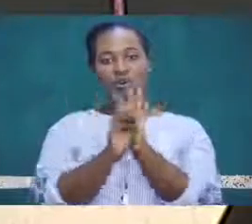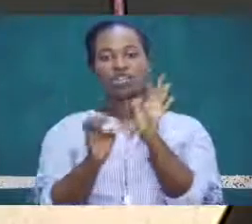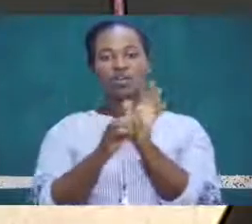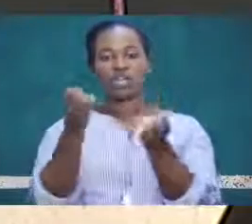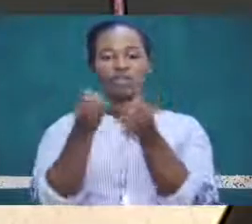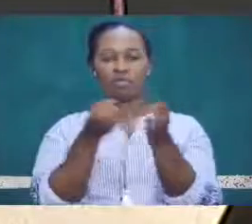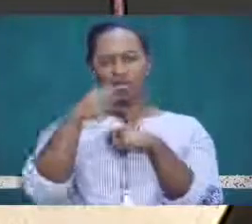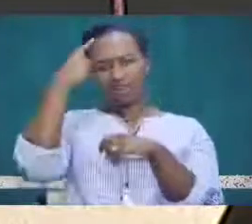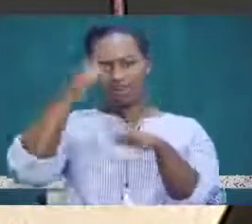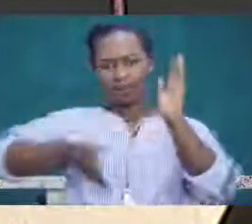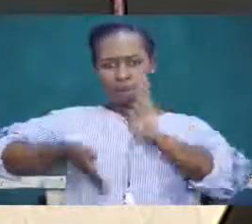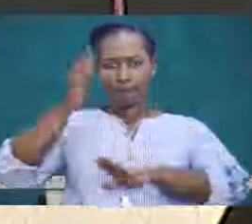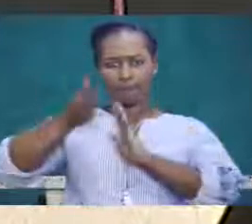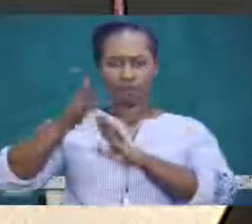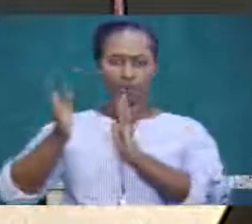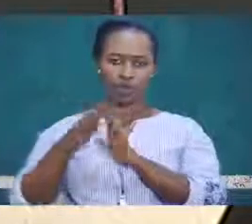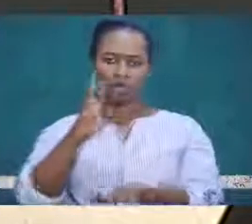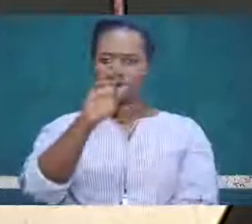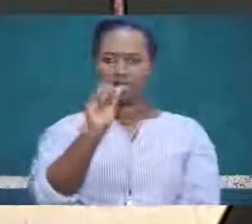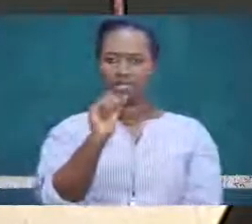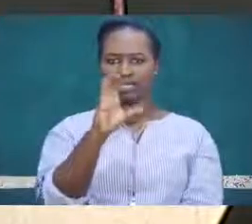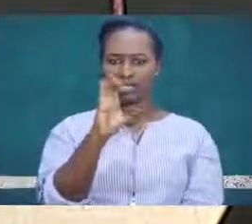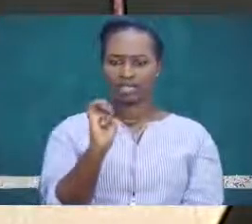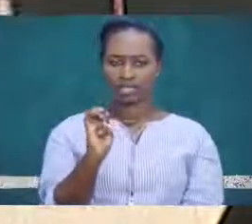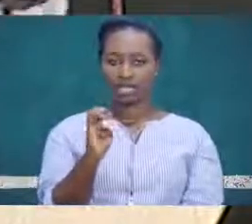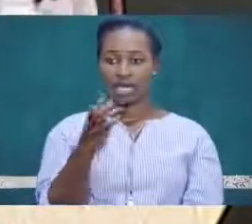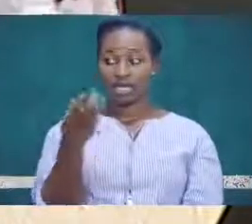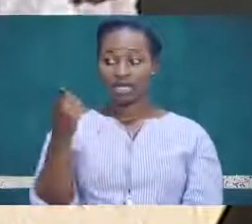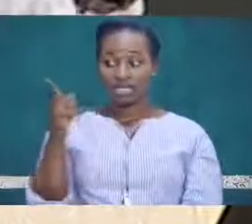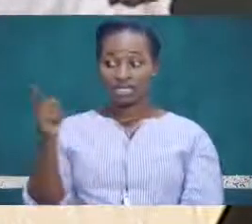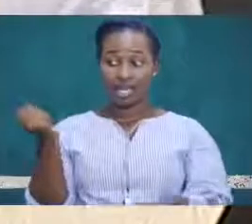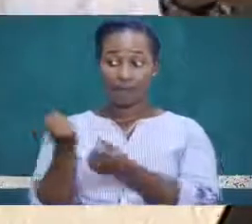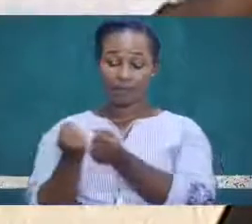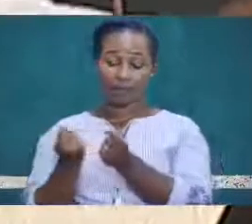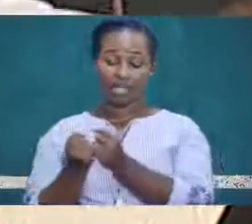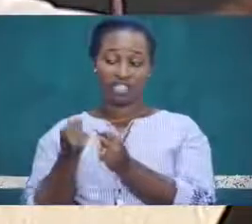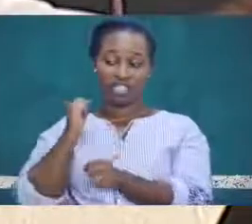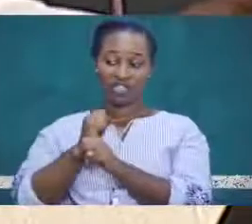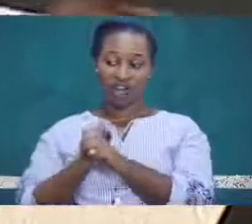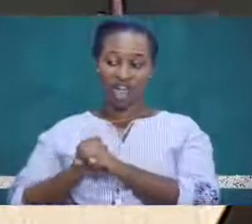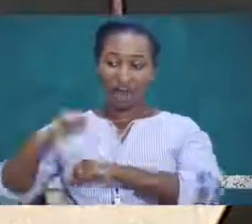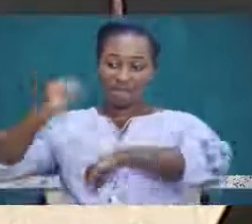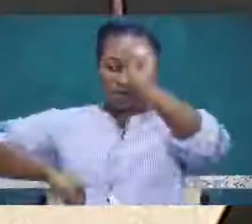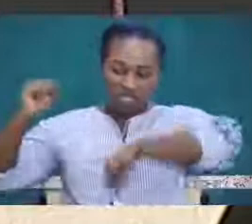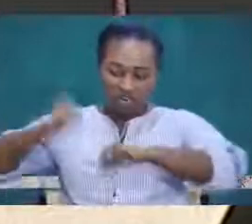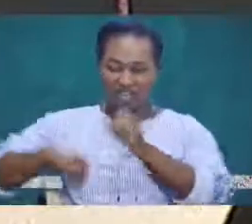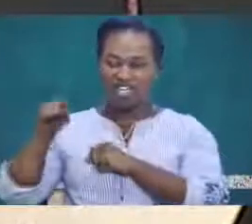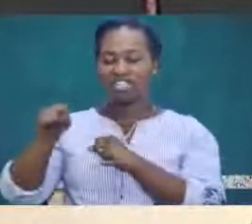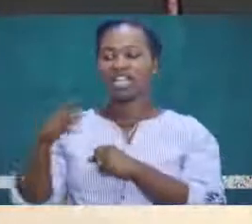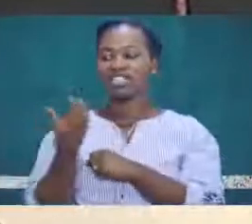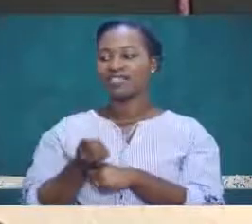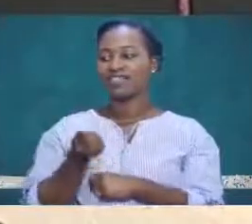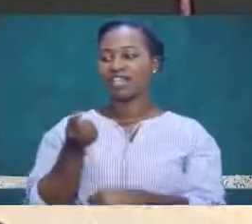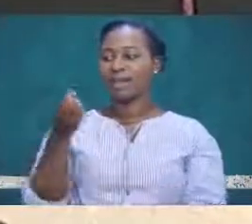cars have a smaller mass compared to cars like buses. So that, because